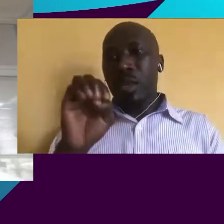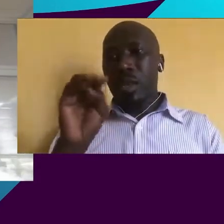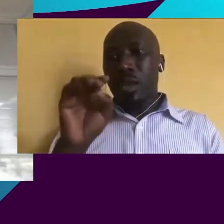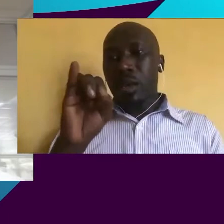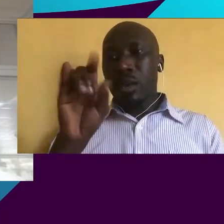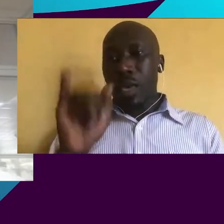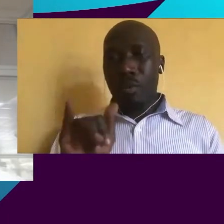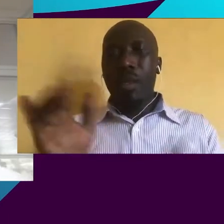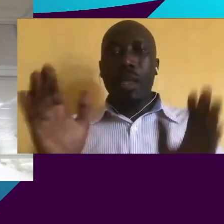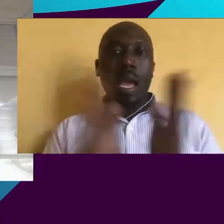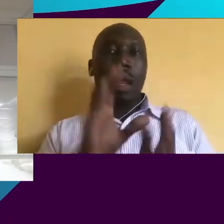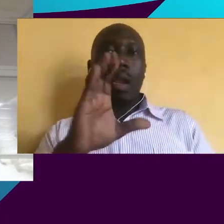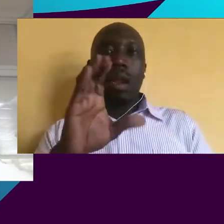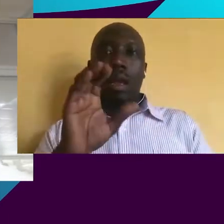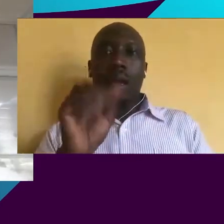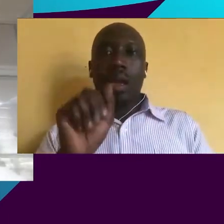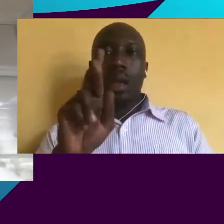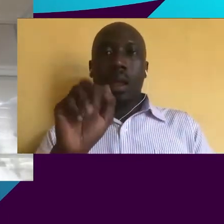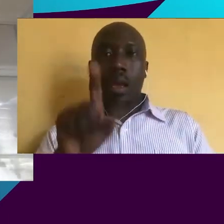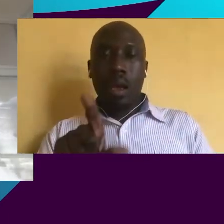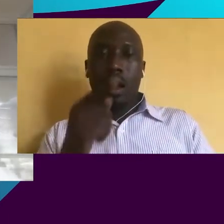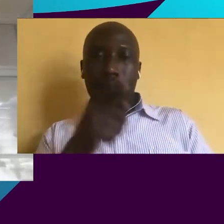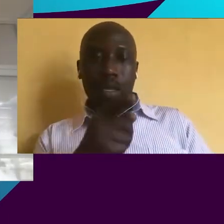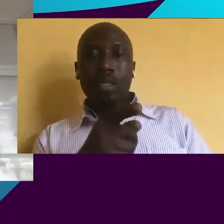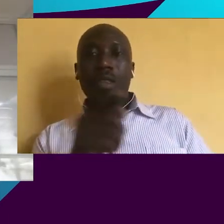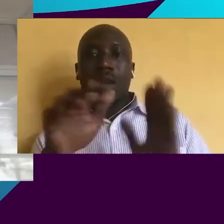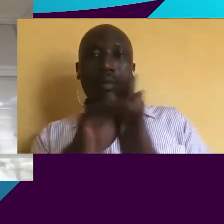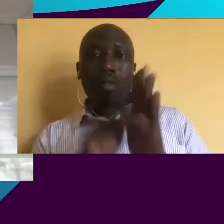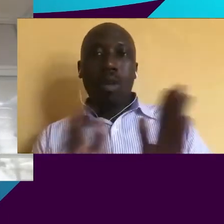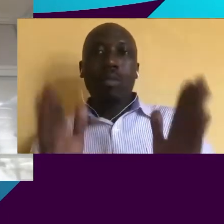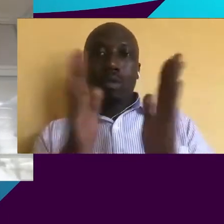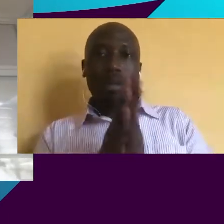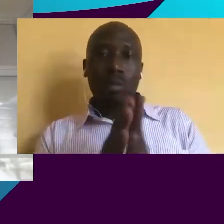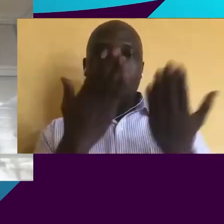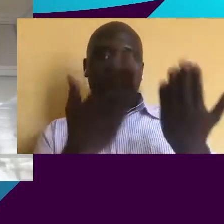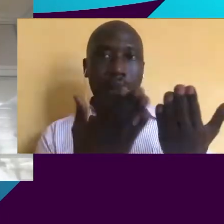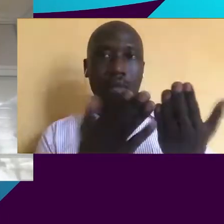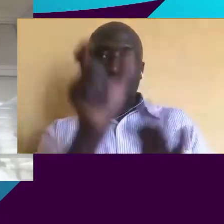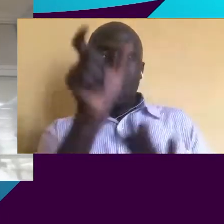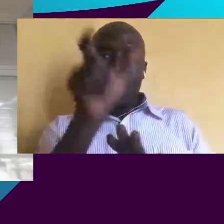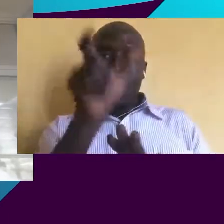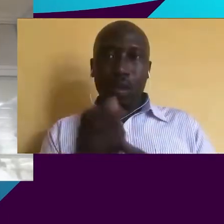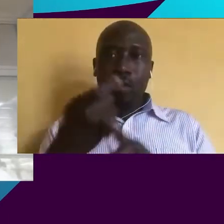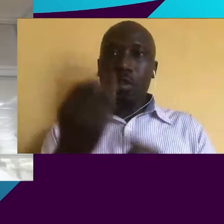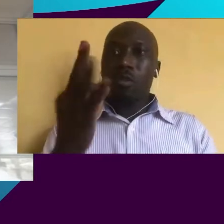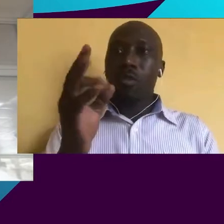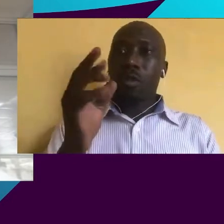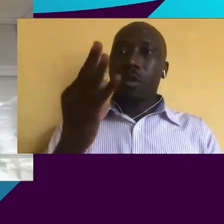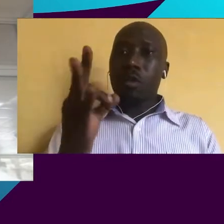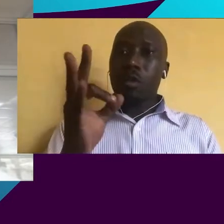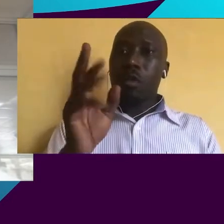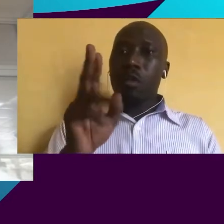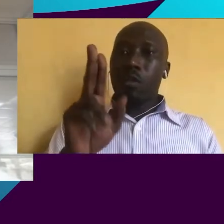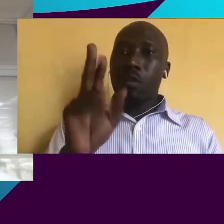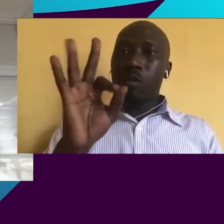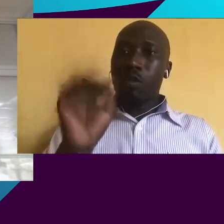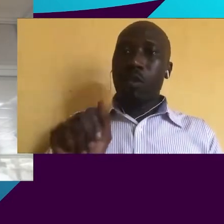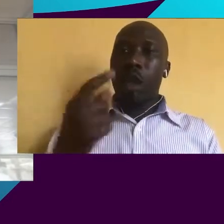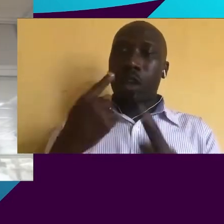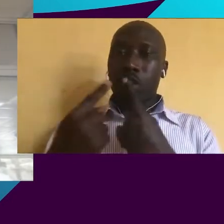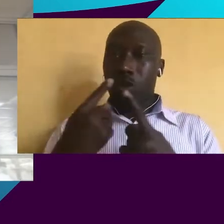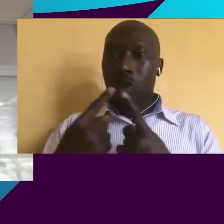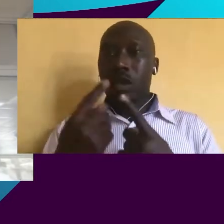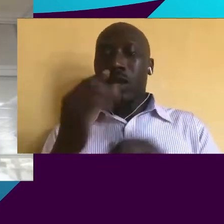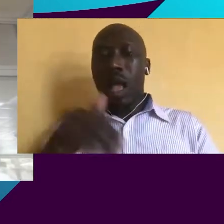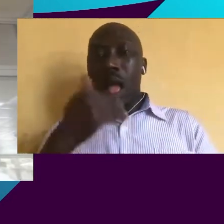who got this together, had a person from FUFA speaking right after Lydia has